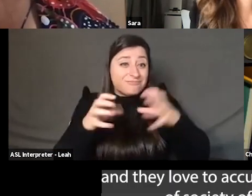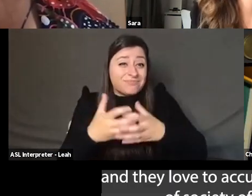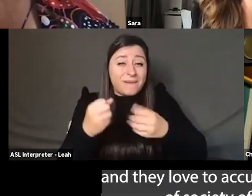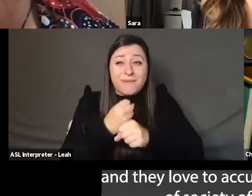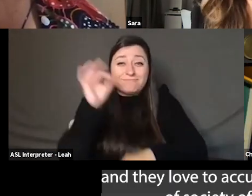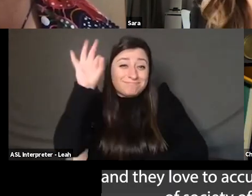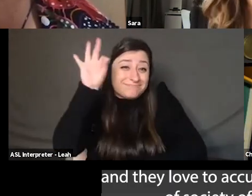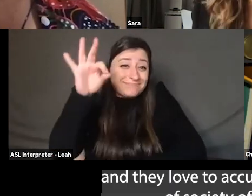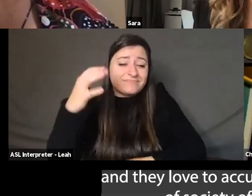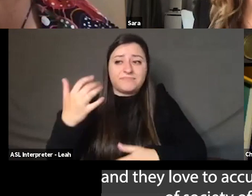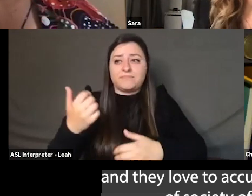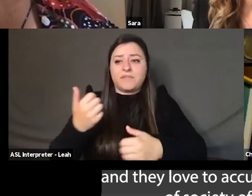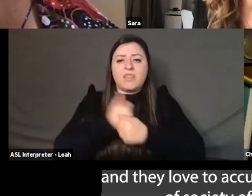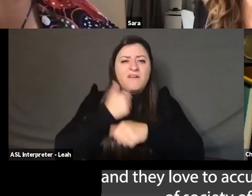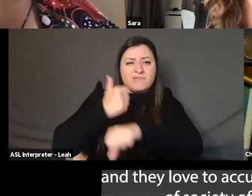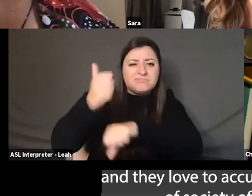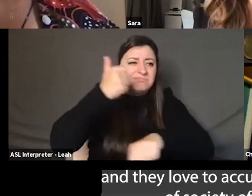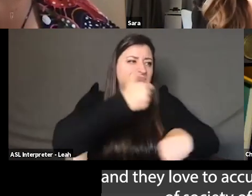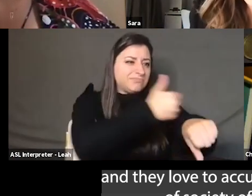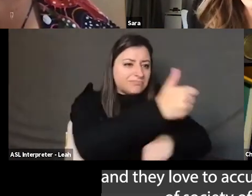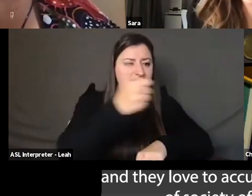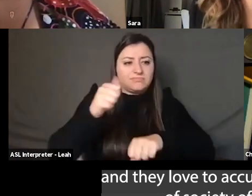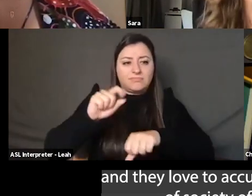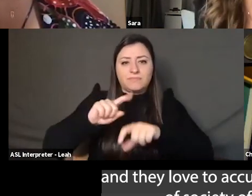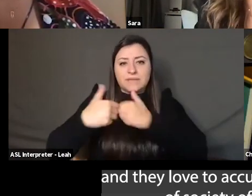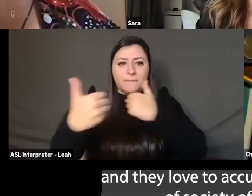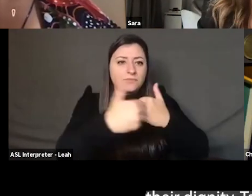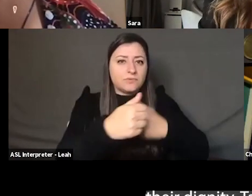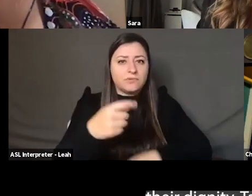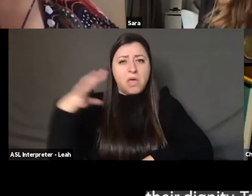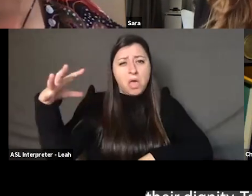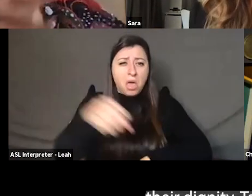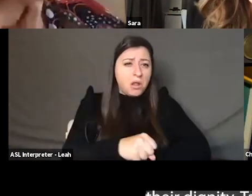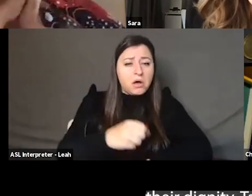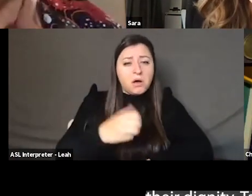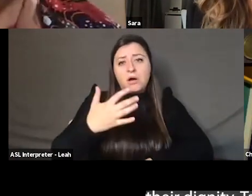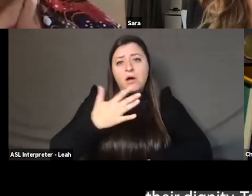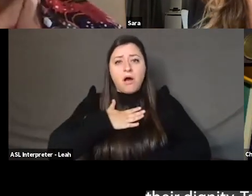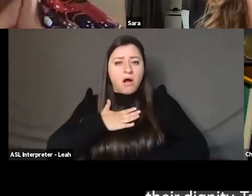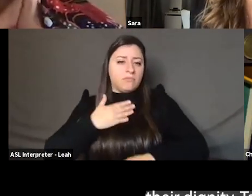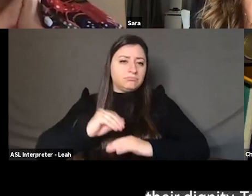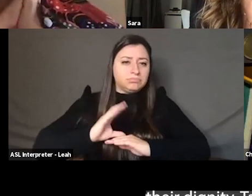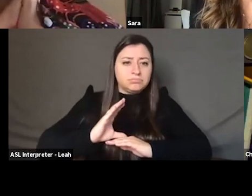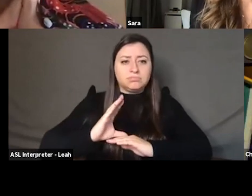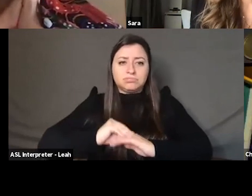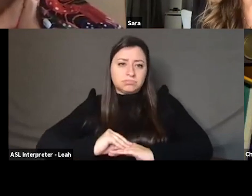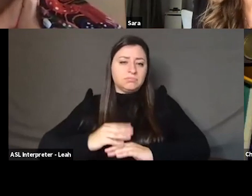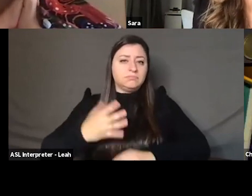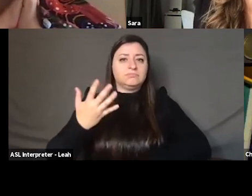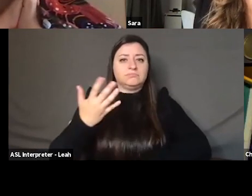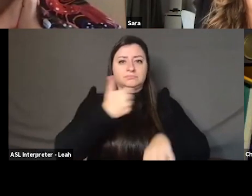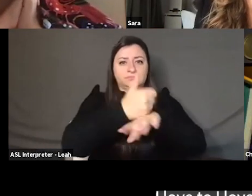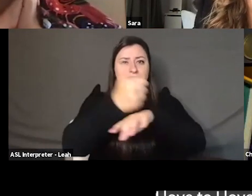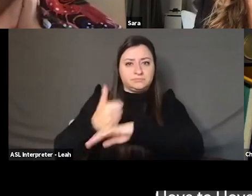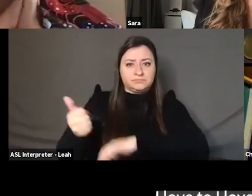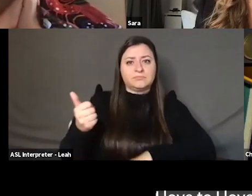to accuse other segments of society of trampling their dignity, talking about,